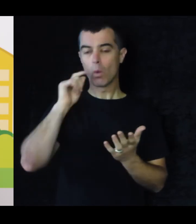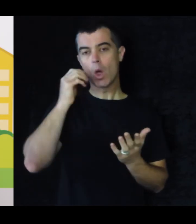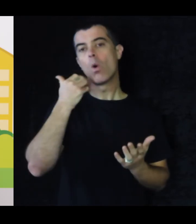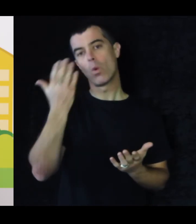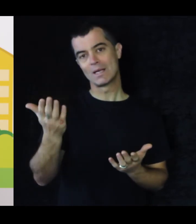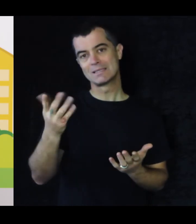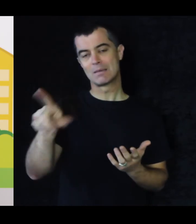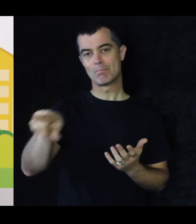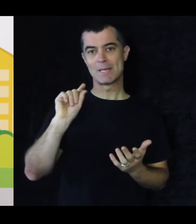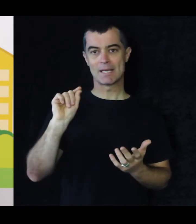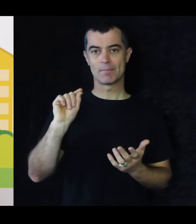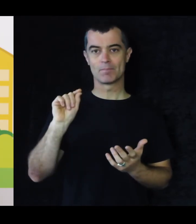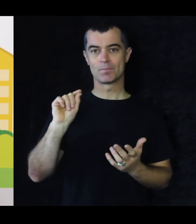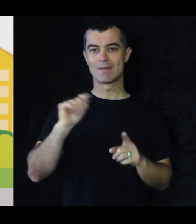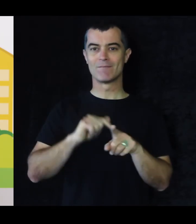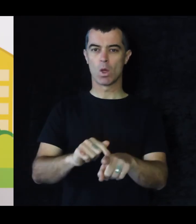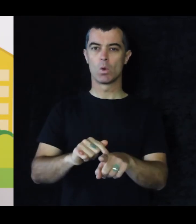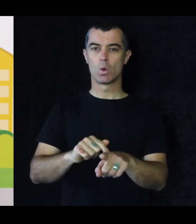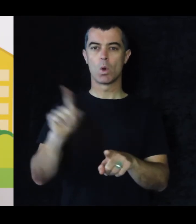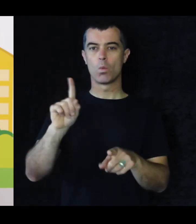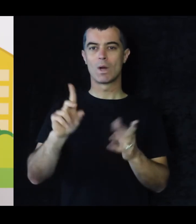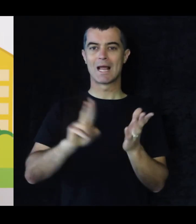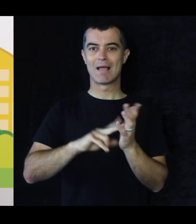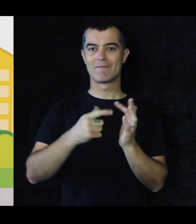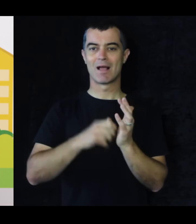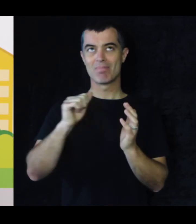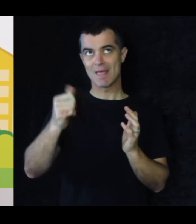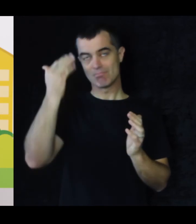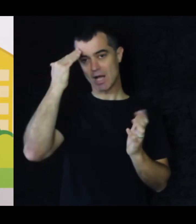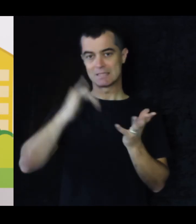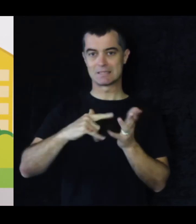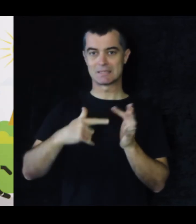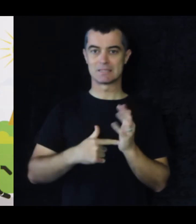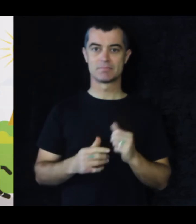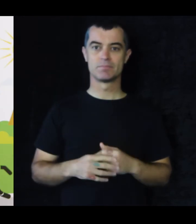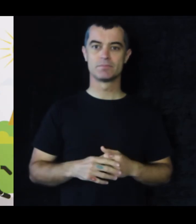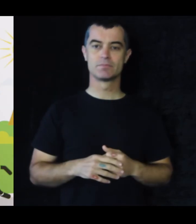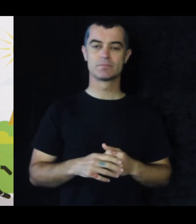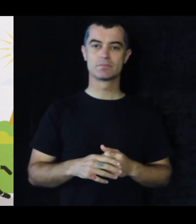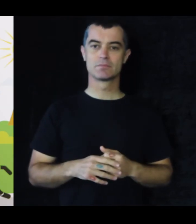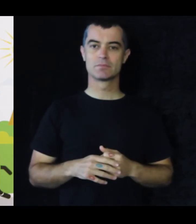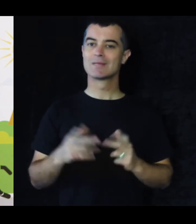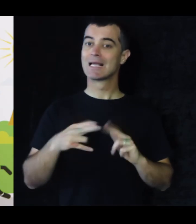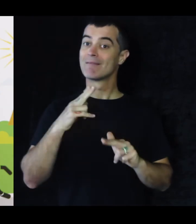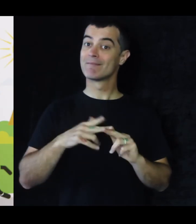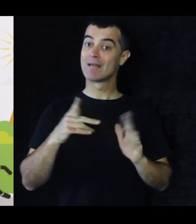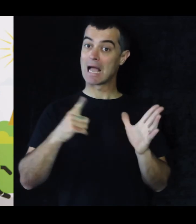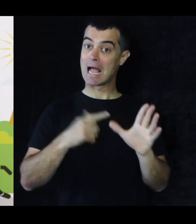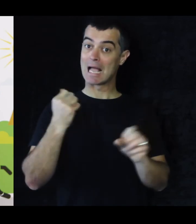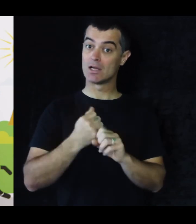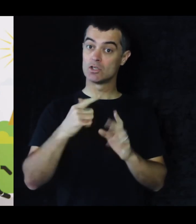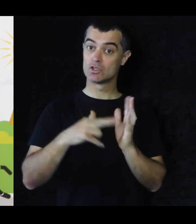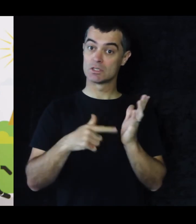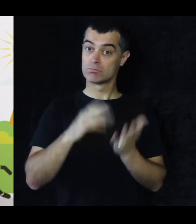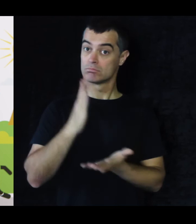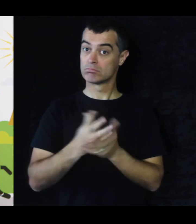would always choose according to whatever their mindset is. If the agent has actually